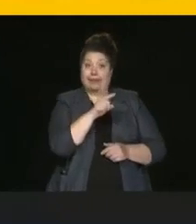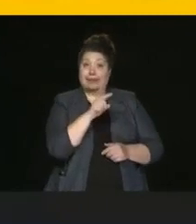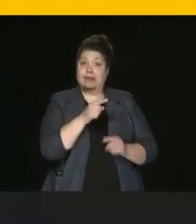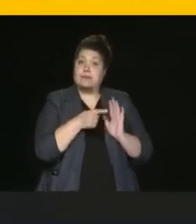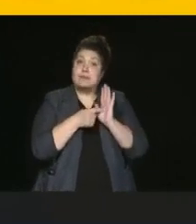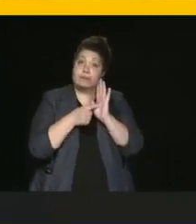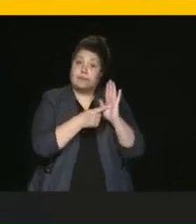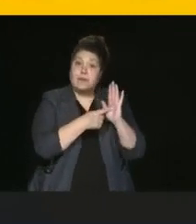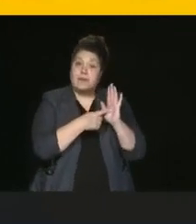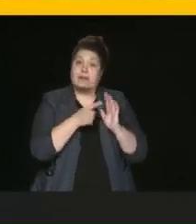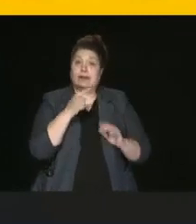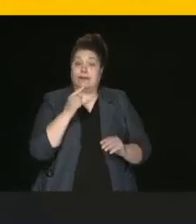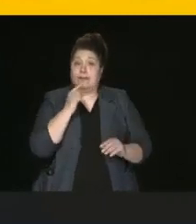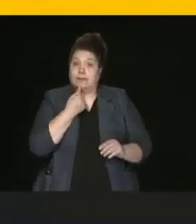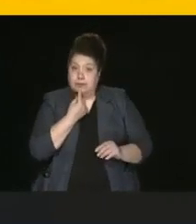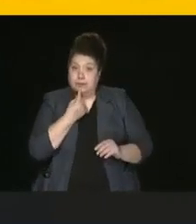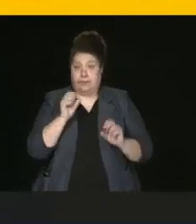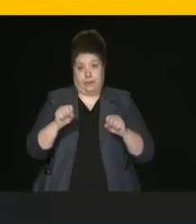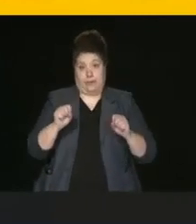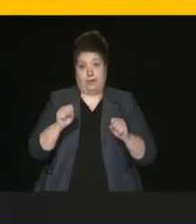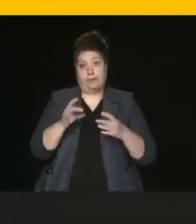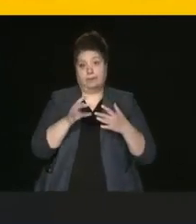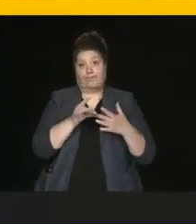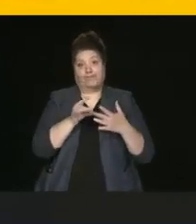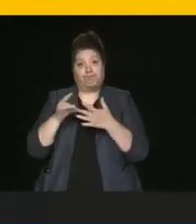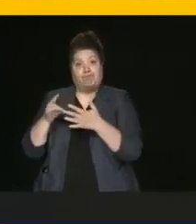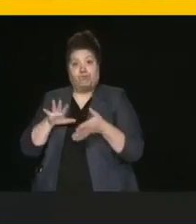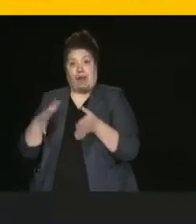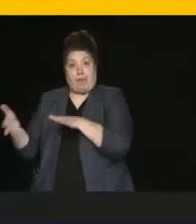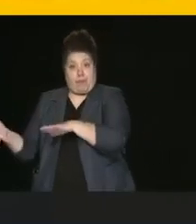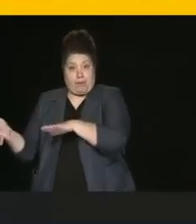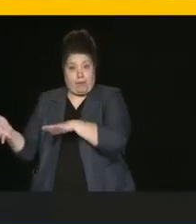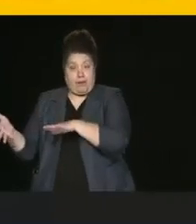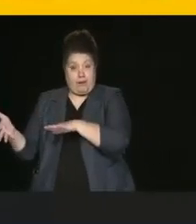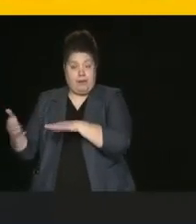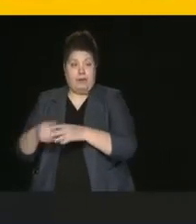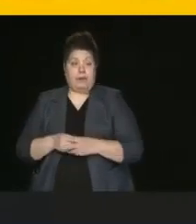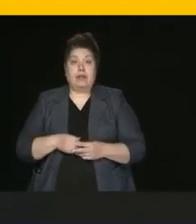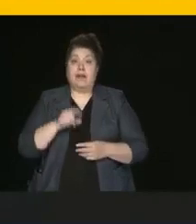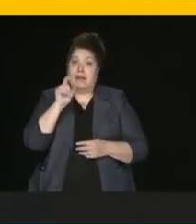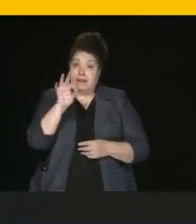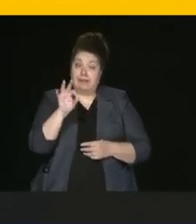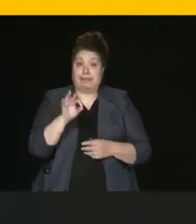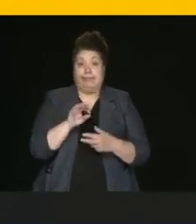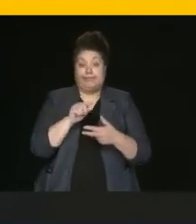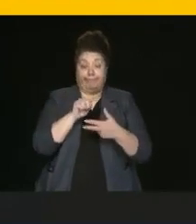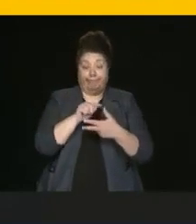critical illness resulting in death, for the three scenarios in the previous slides.